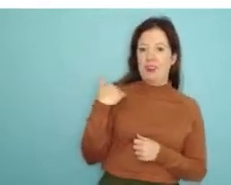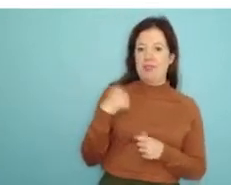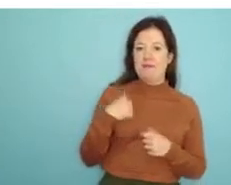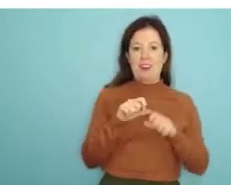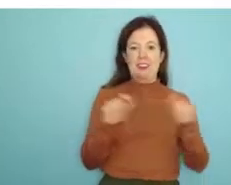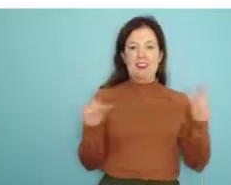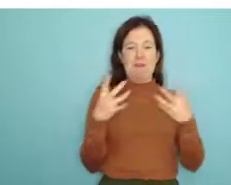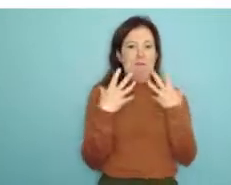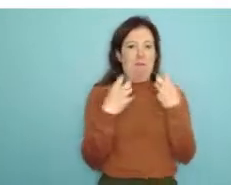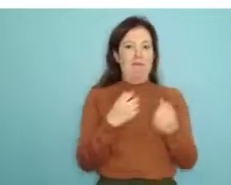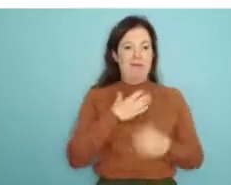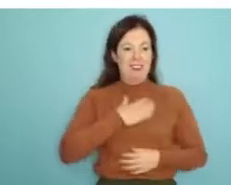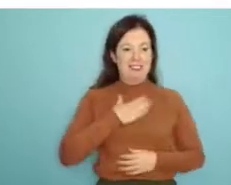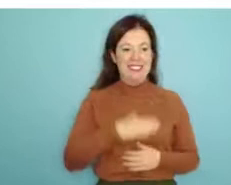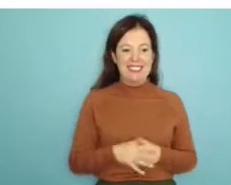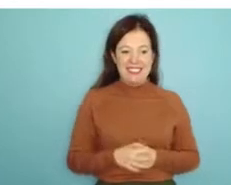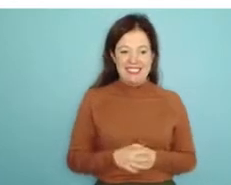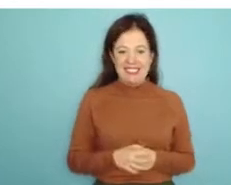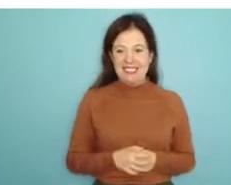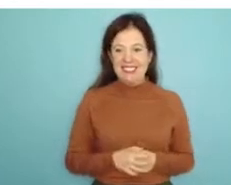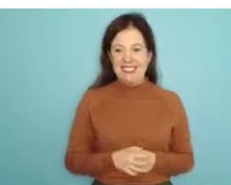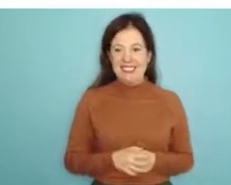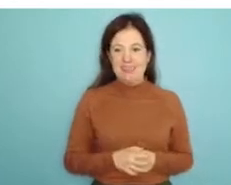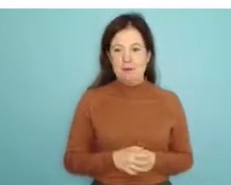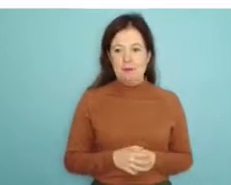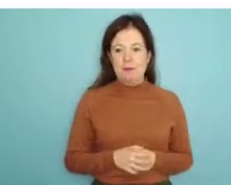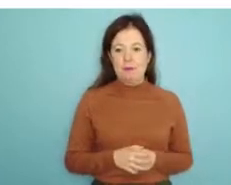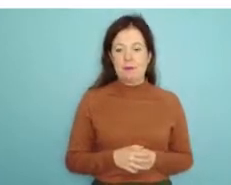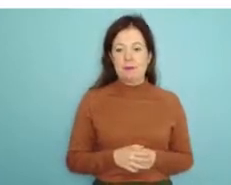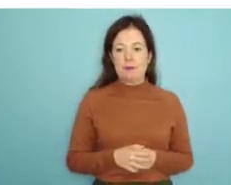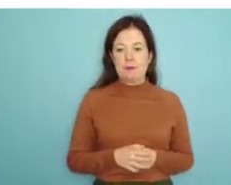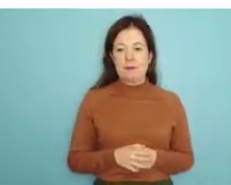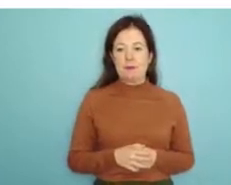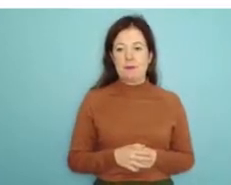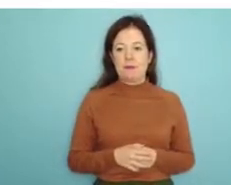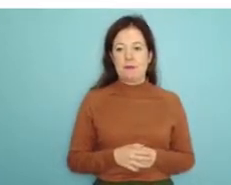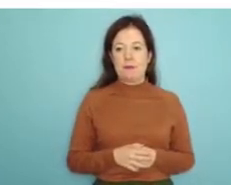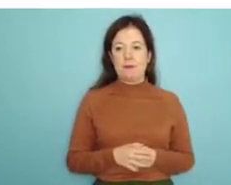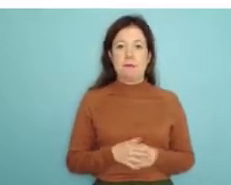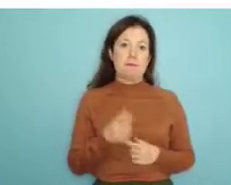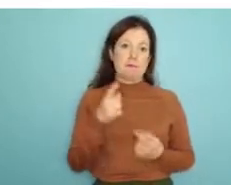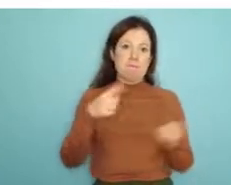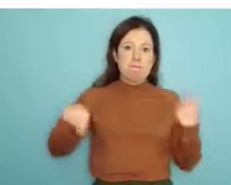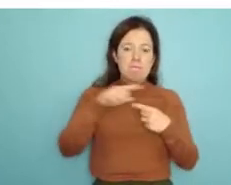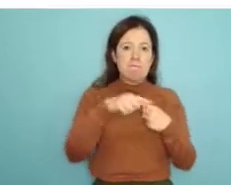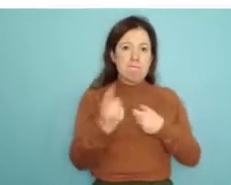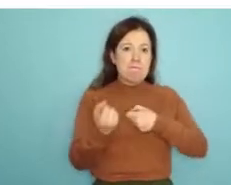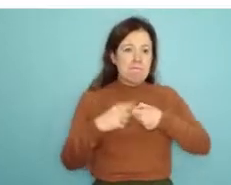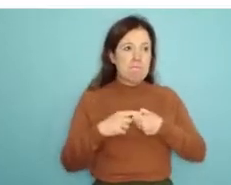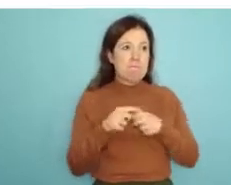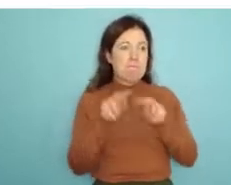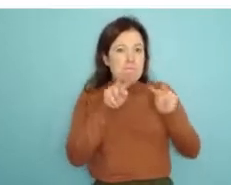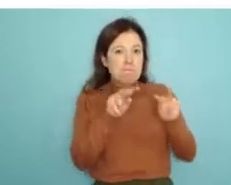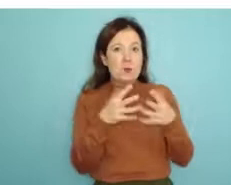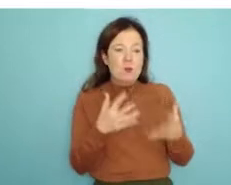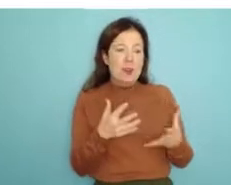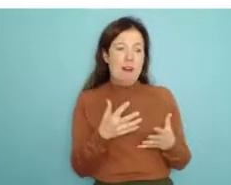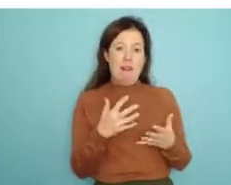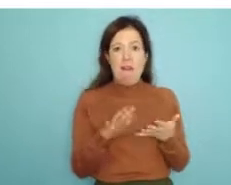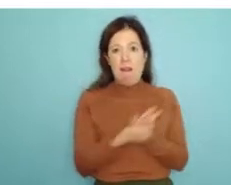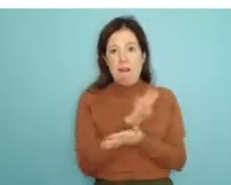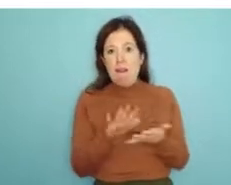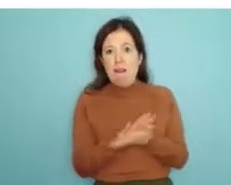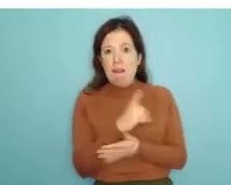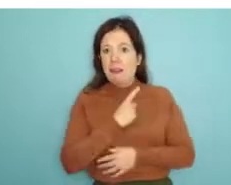off. That's fine. So thank you everyone for being here today. I've found it an excellent session, but if you could